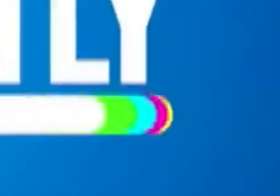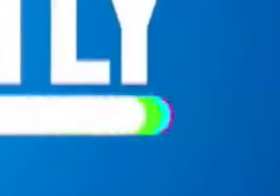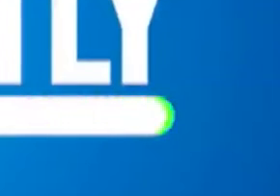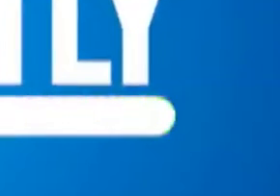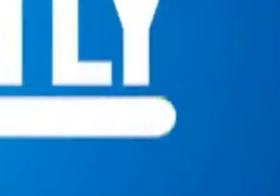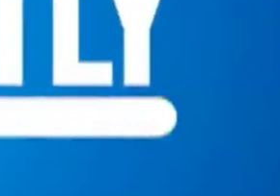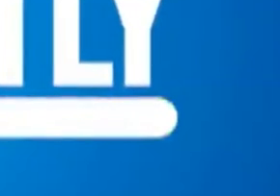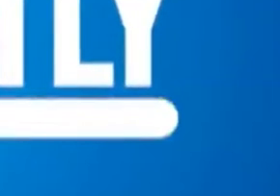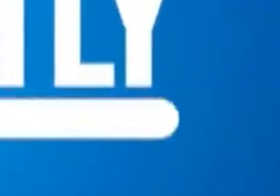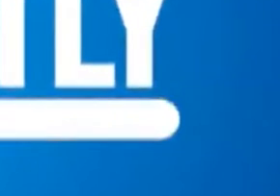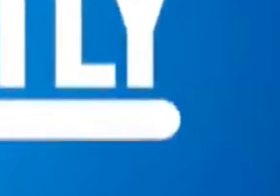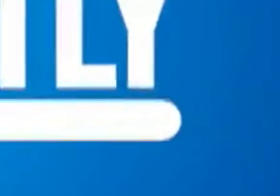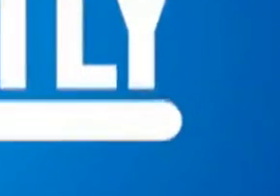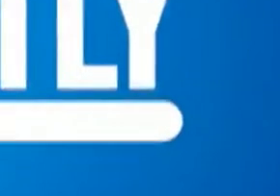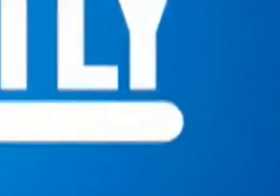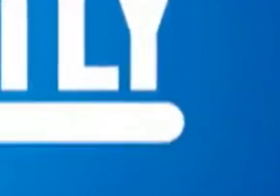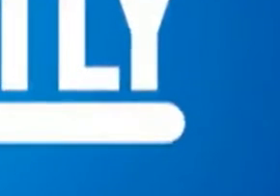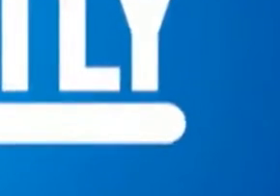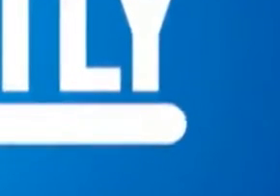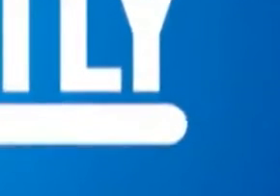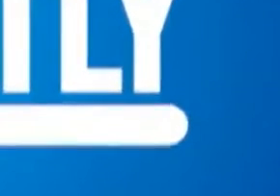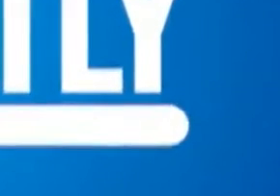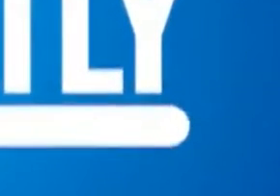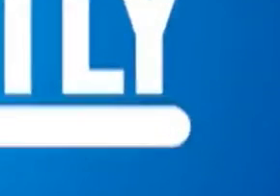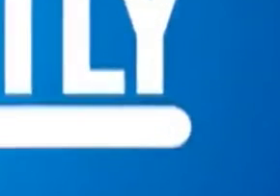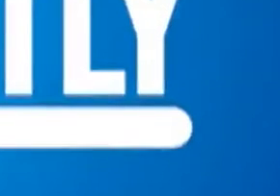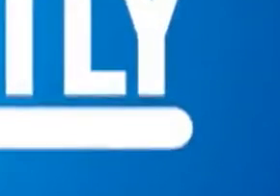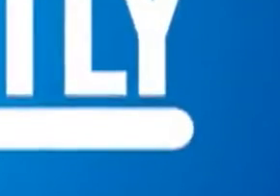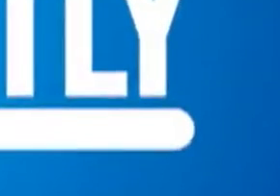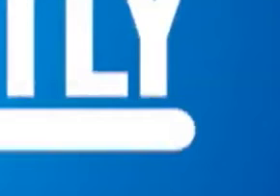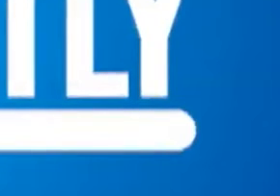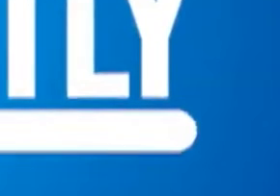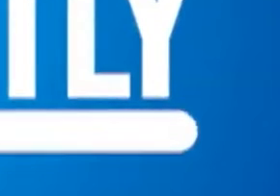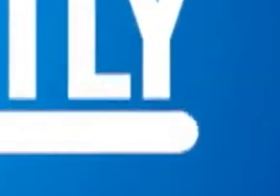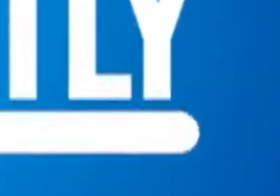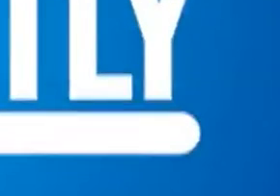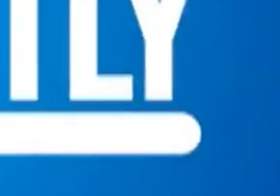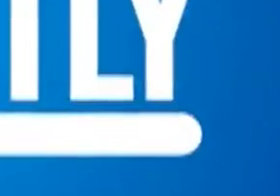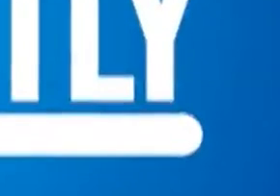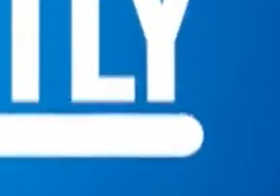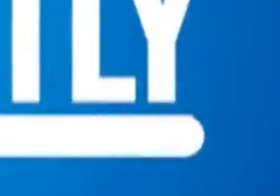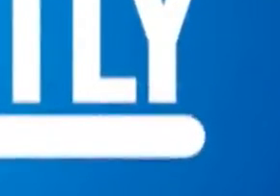incredible, 'cause we're differently abled, differently.